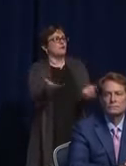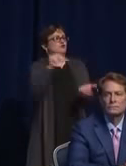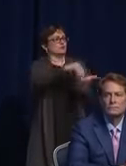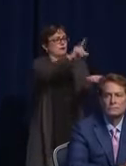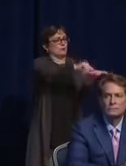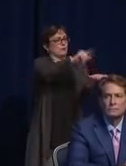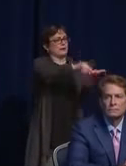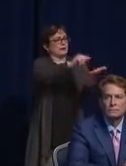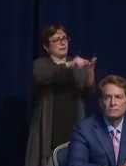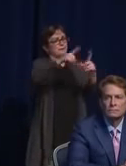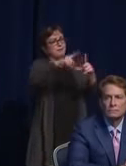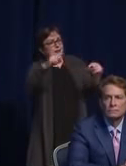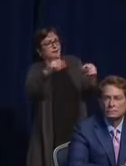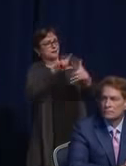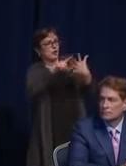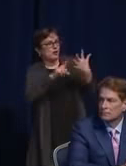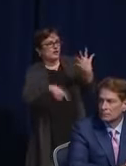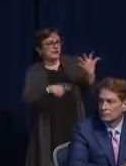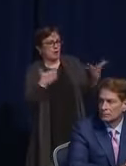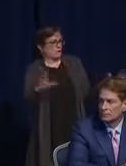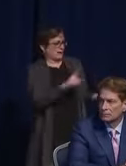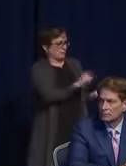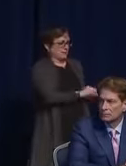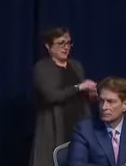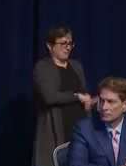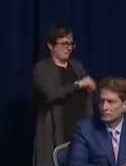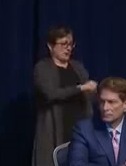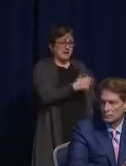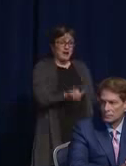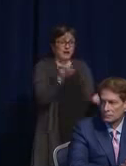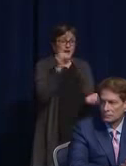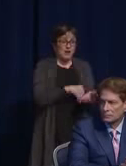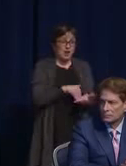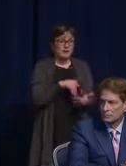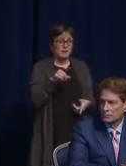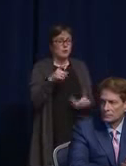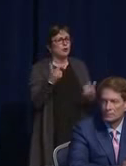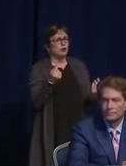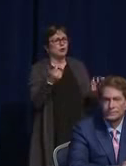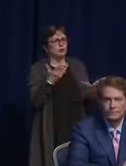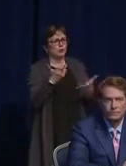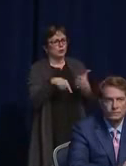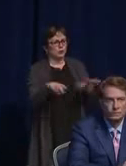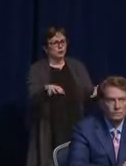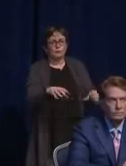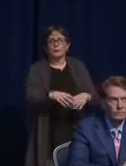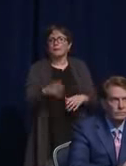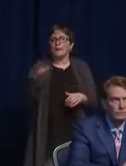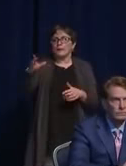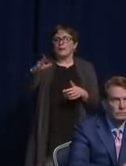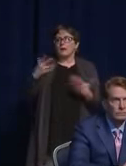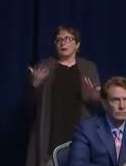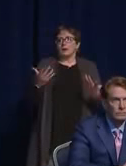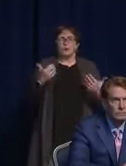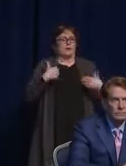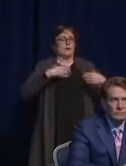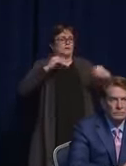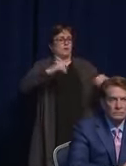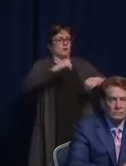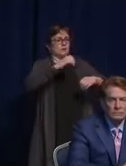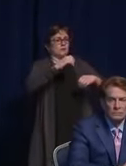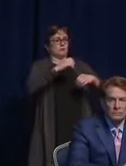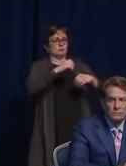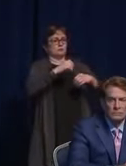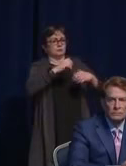through mail-in votes? I'll let Tahisha answer the second question. On the first question, we have no timetable to make any assessment